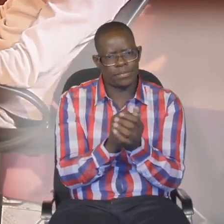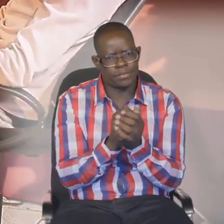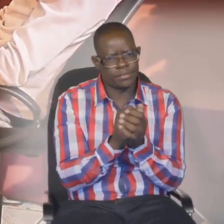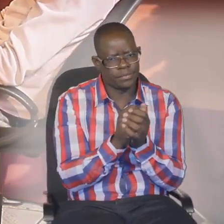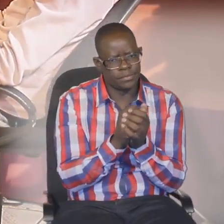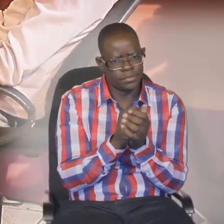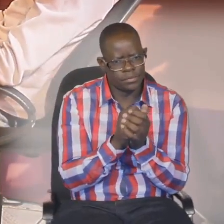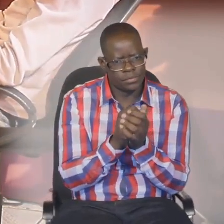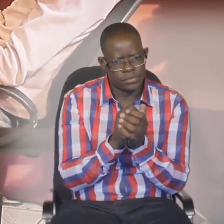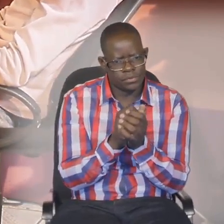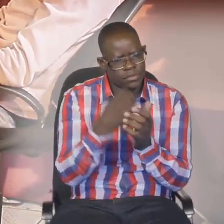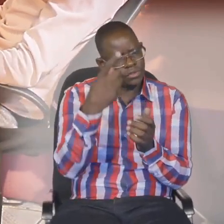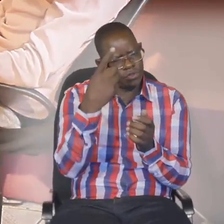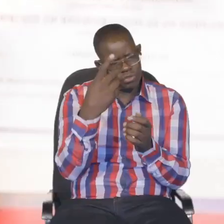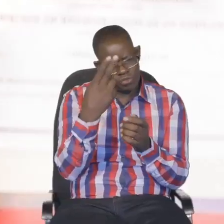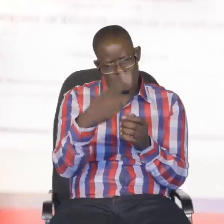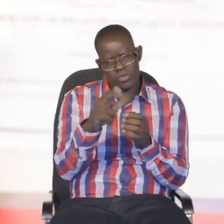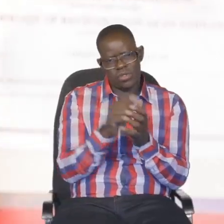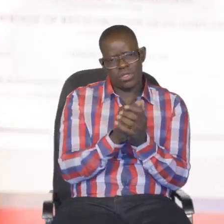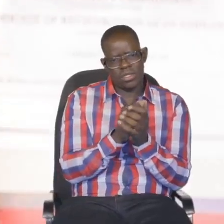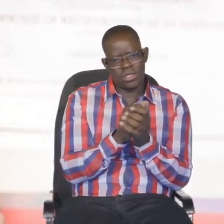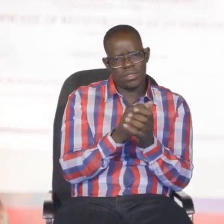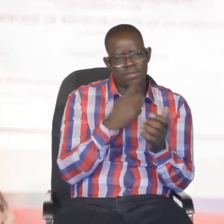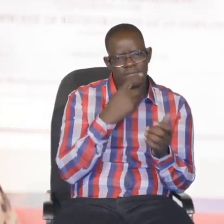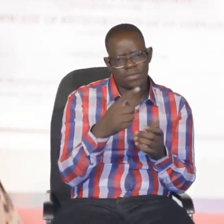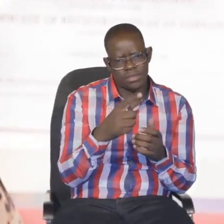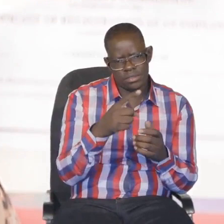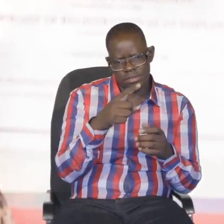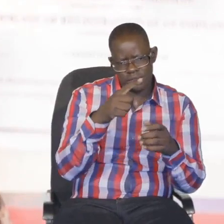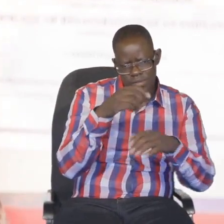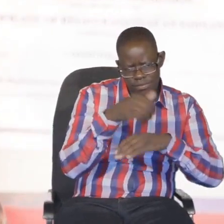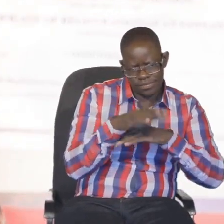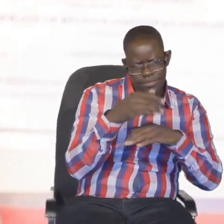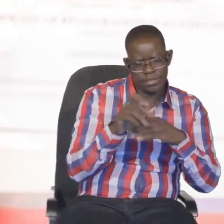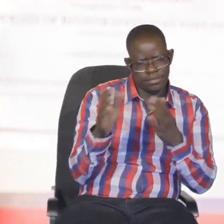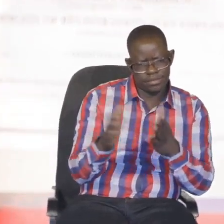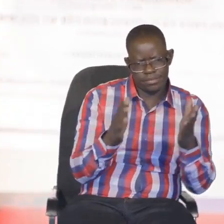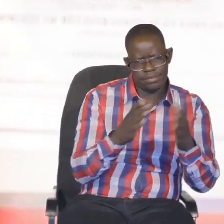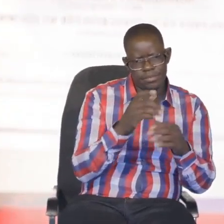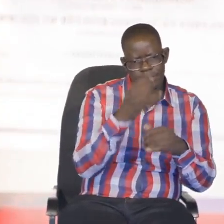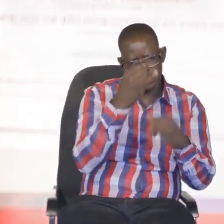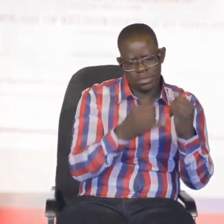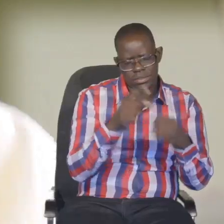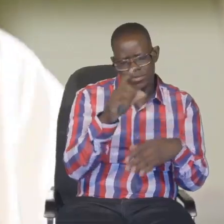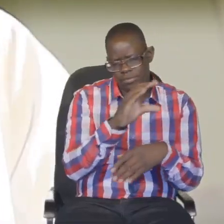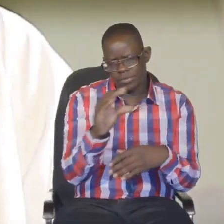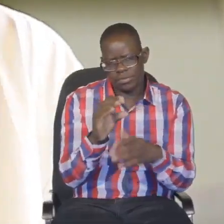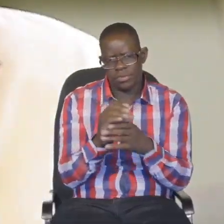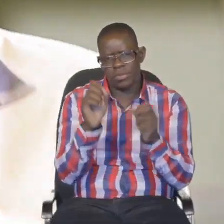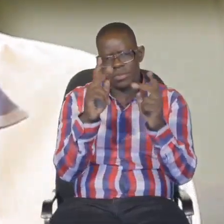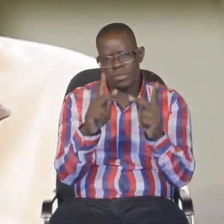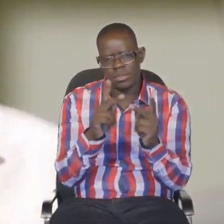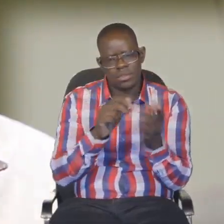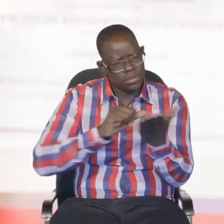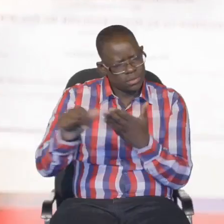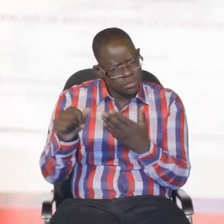you? Not yet. They have only sent me warnings, but I've made arrangements to pay at the end of the month. Okay, well then, did